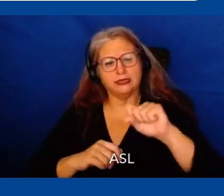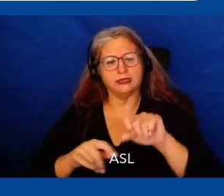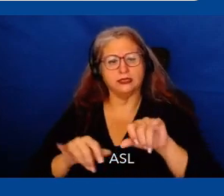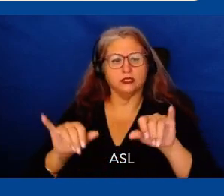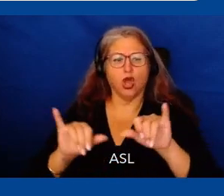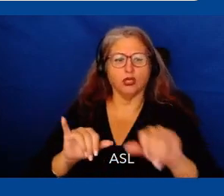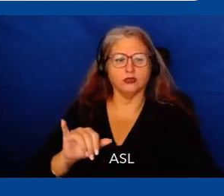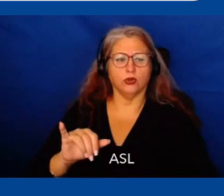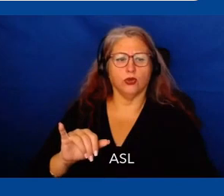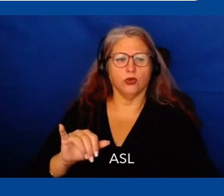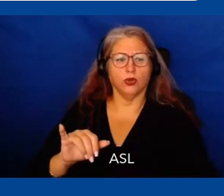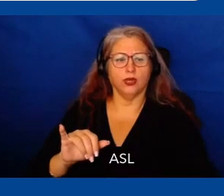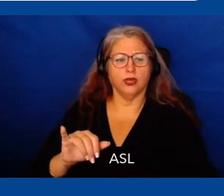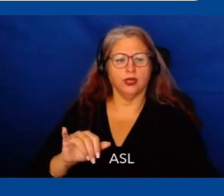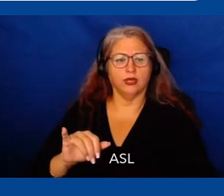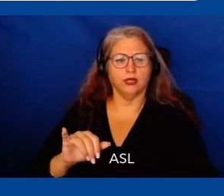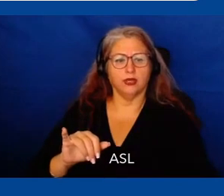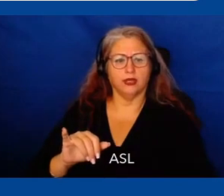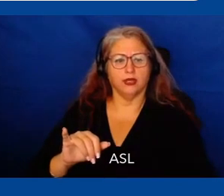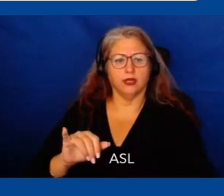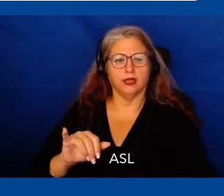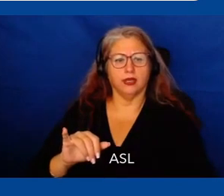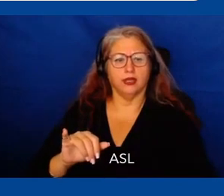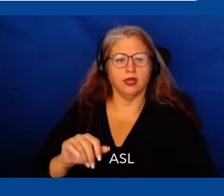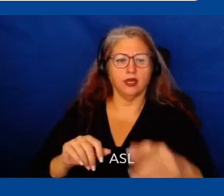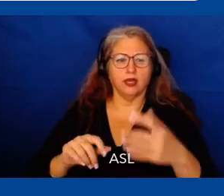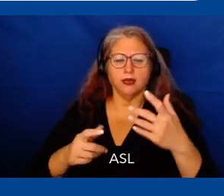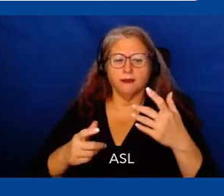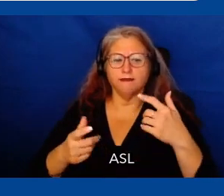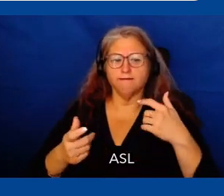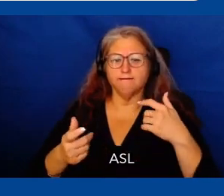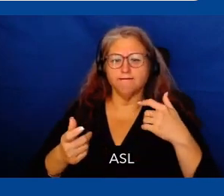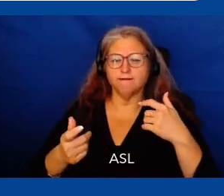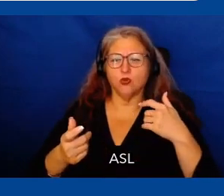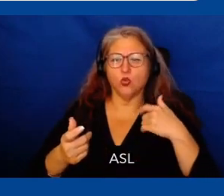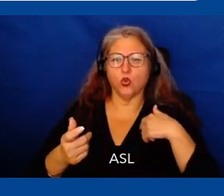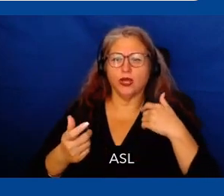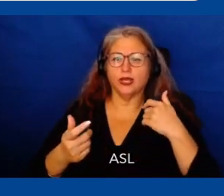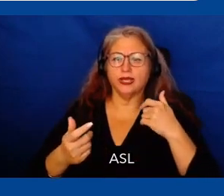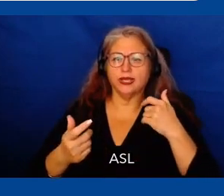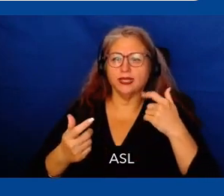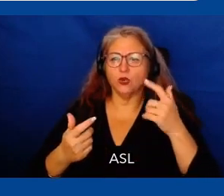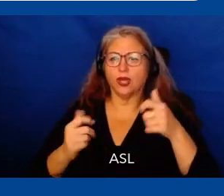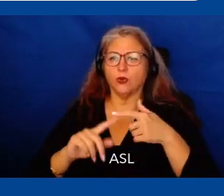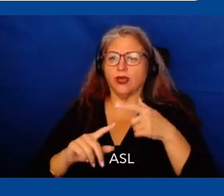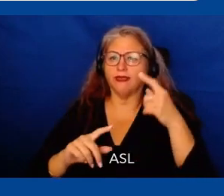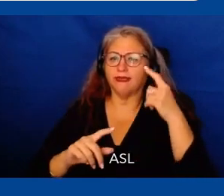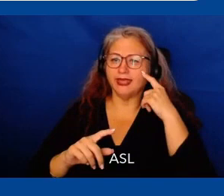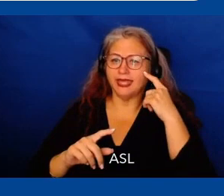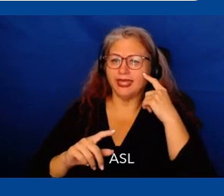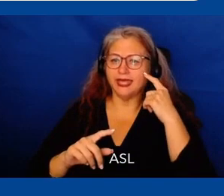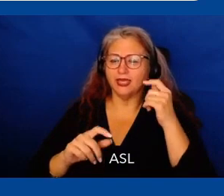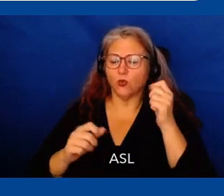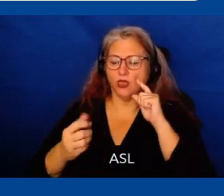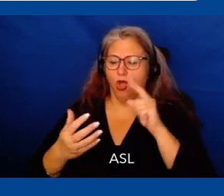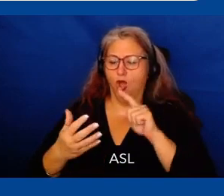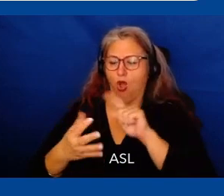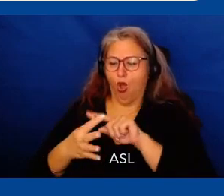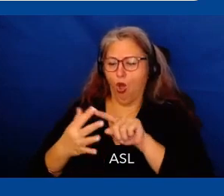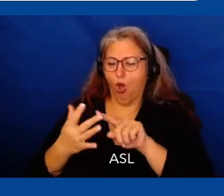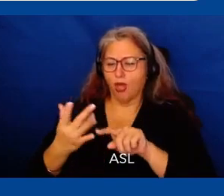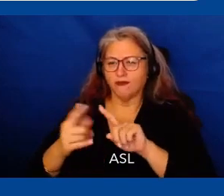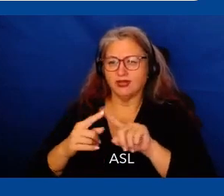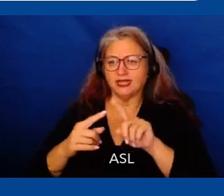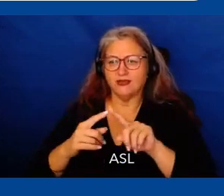I think that we can't like think about Liza Minnelli with all the performances of